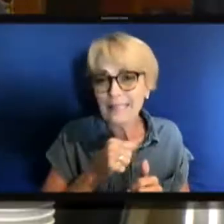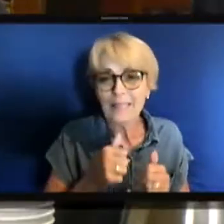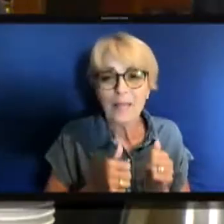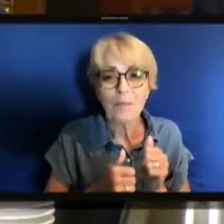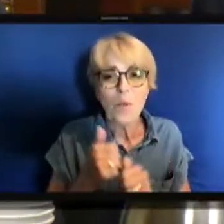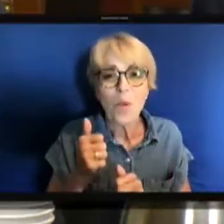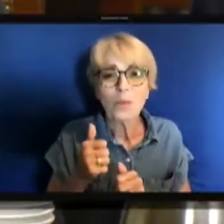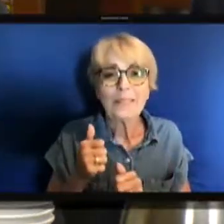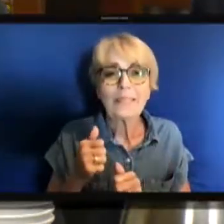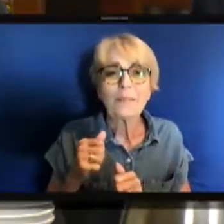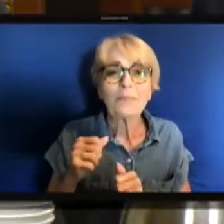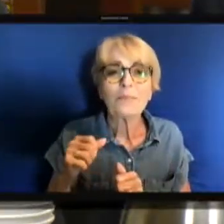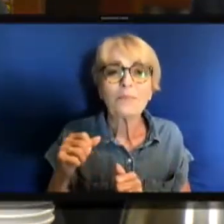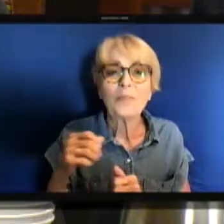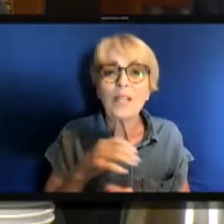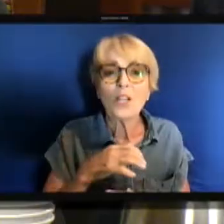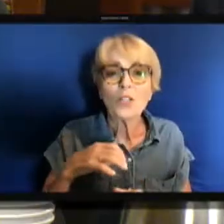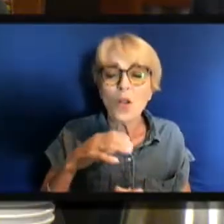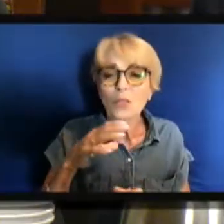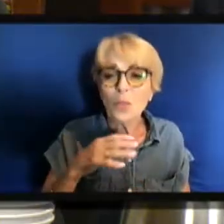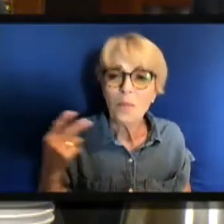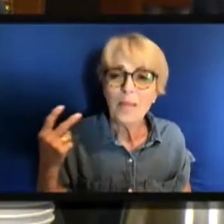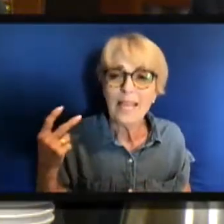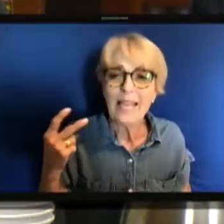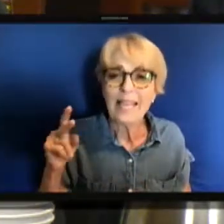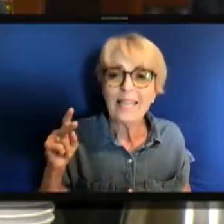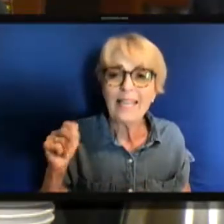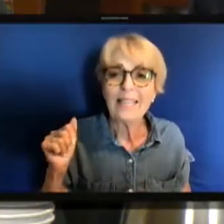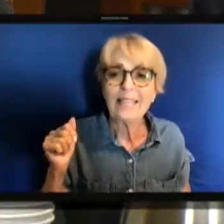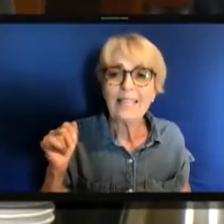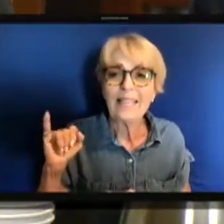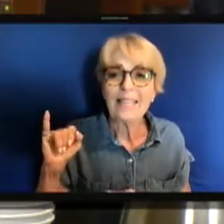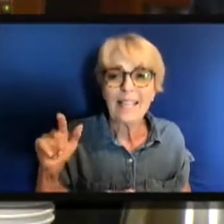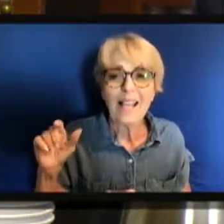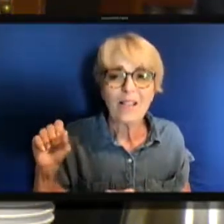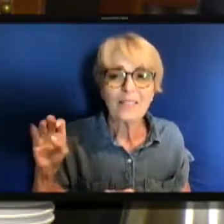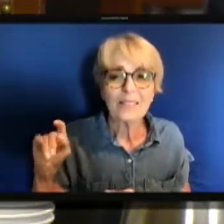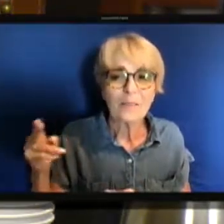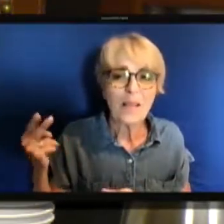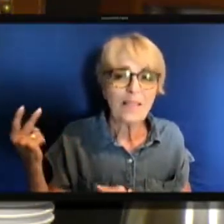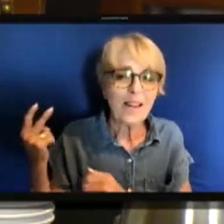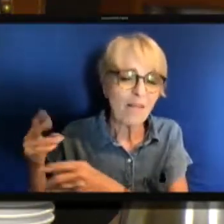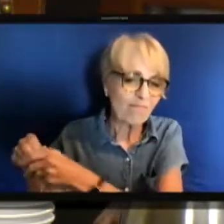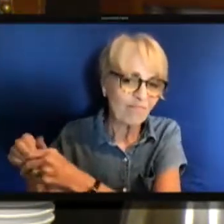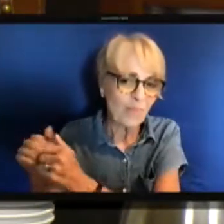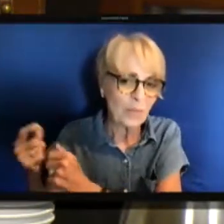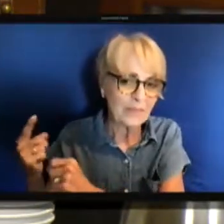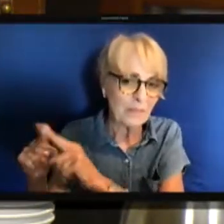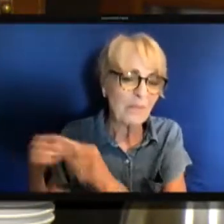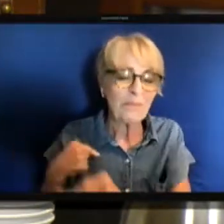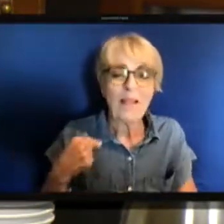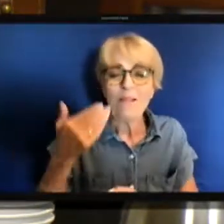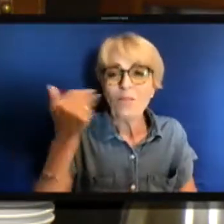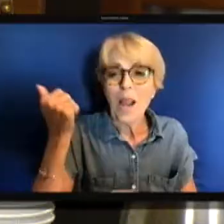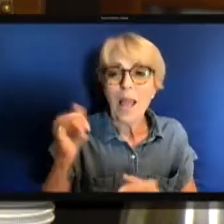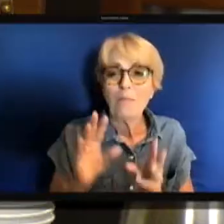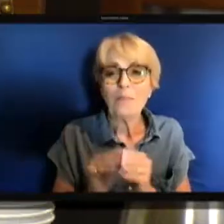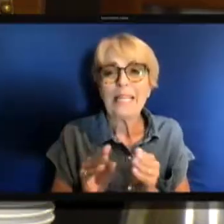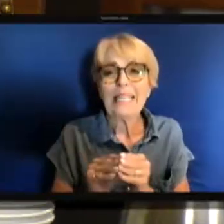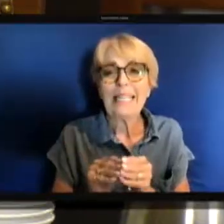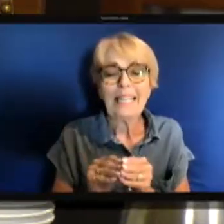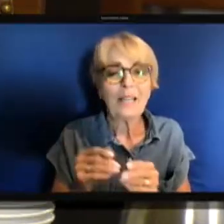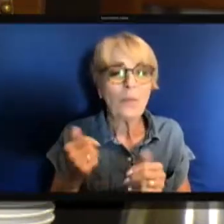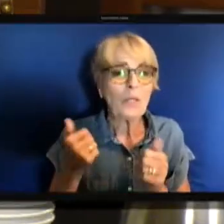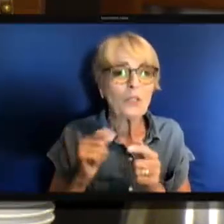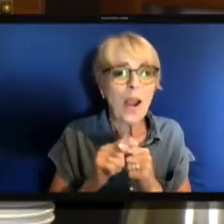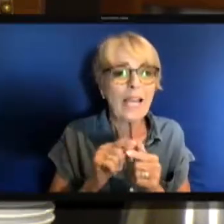I were solving the spade and neuter problems in the city. So I forgot that we had the meeting, and you know we tried to listen in,